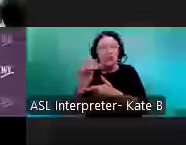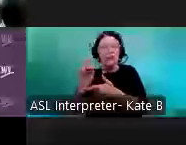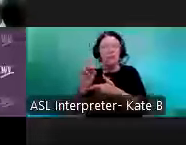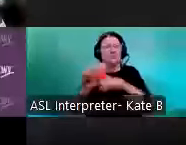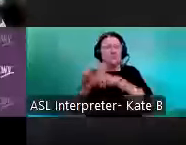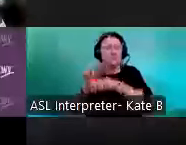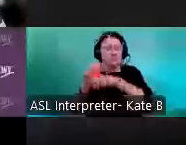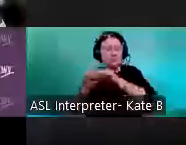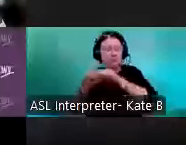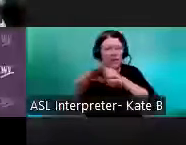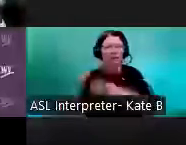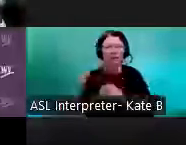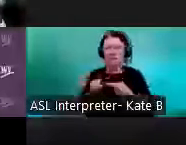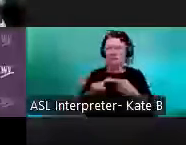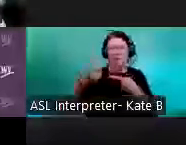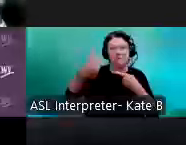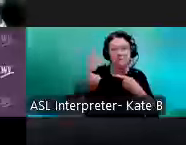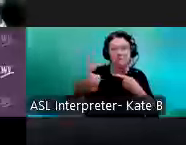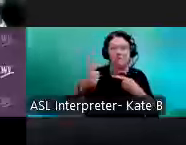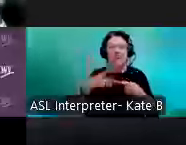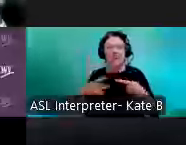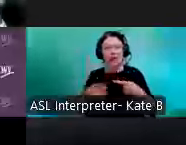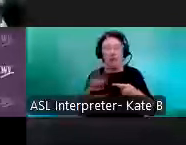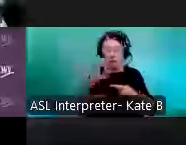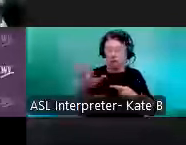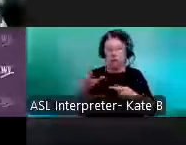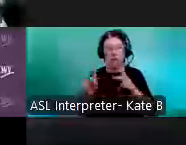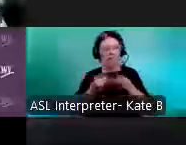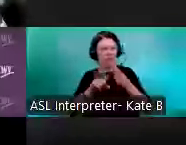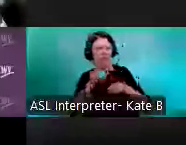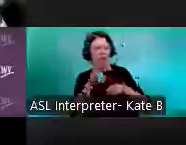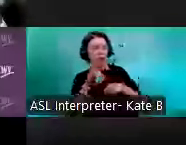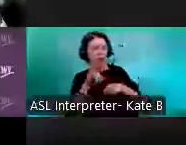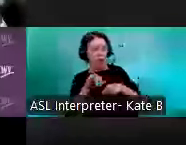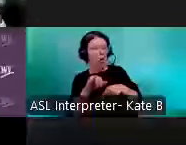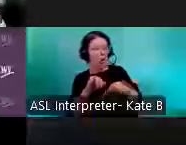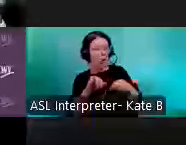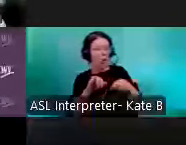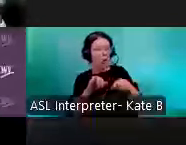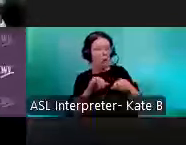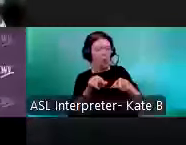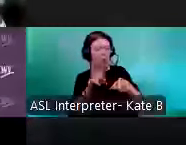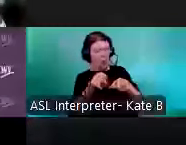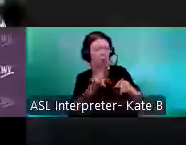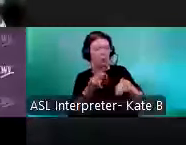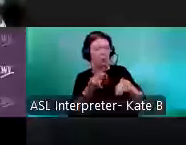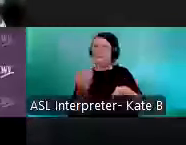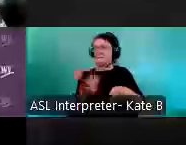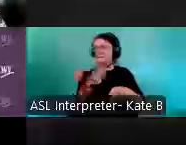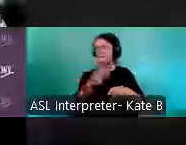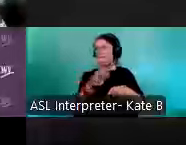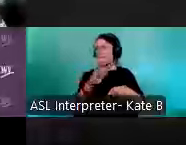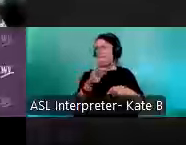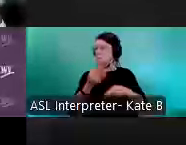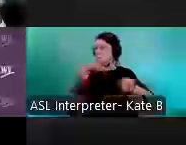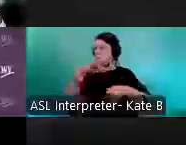friends and followers are going to also see that what's going on, and so you may become a resource for them to